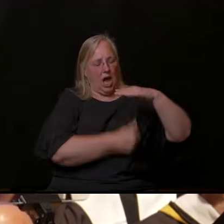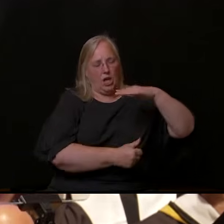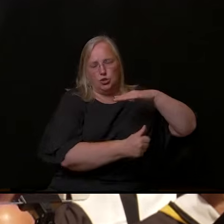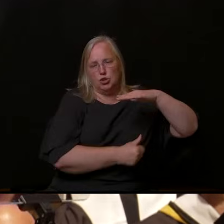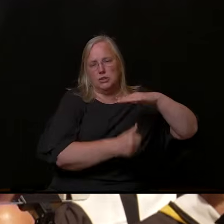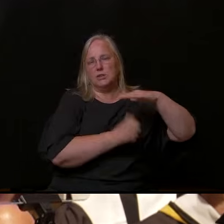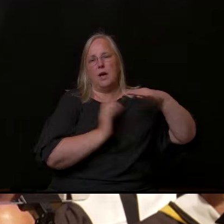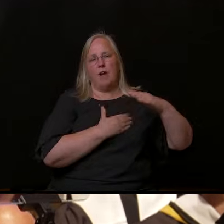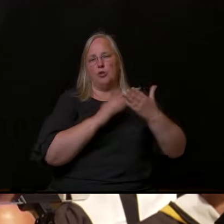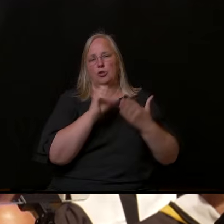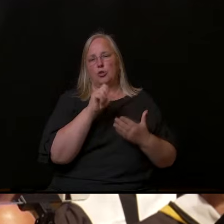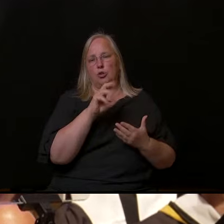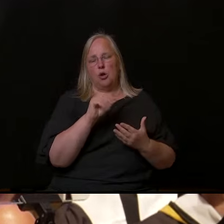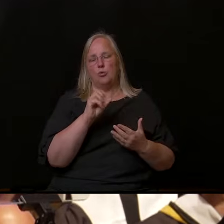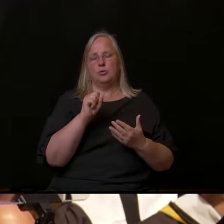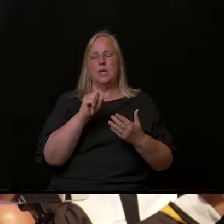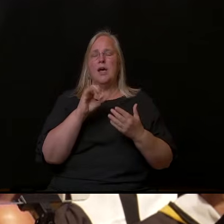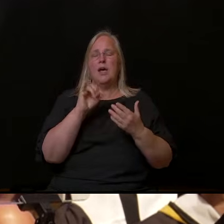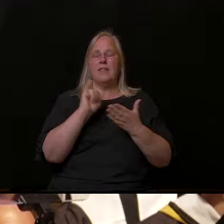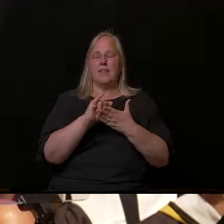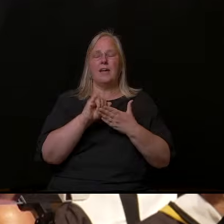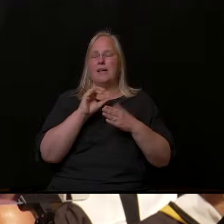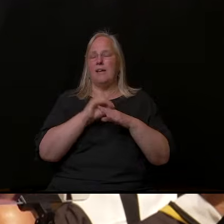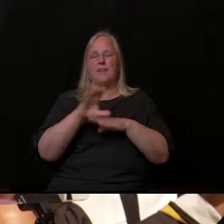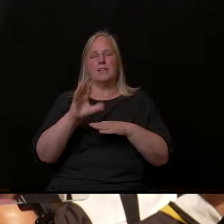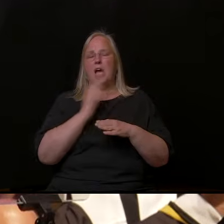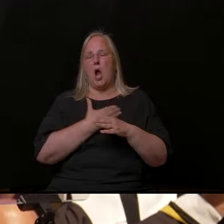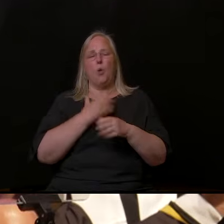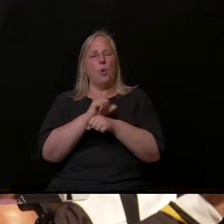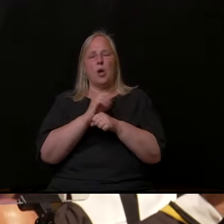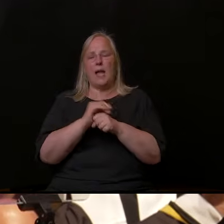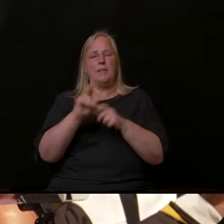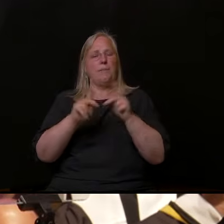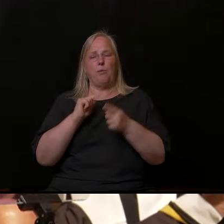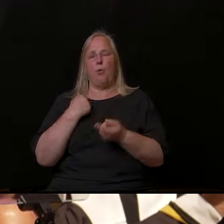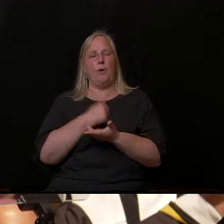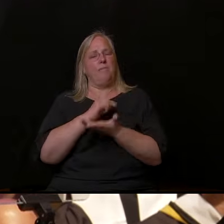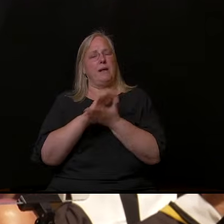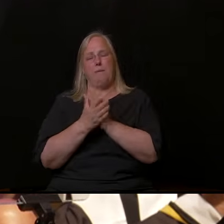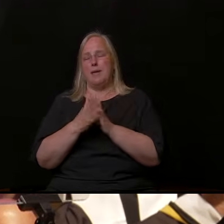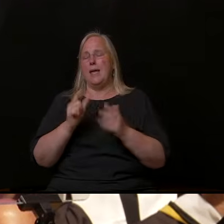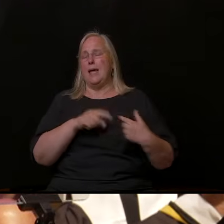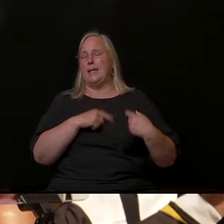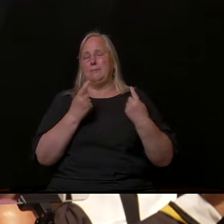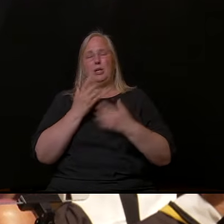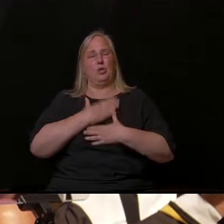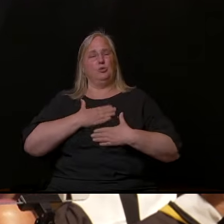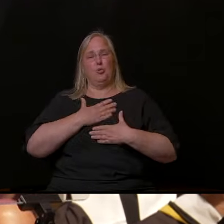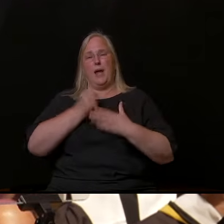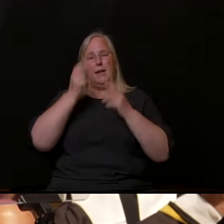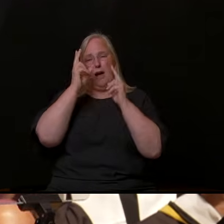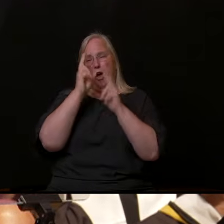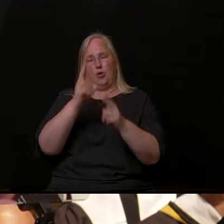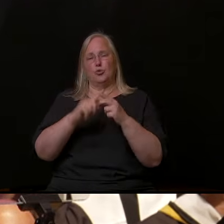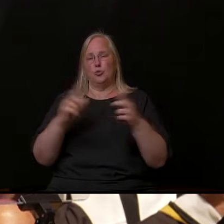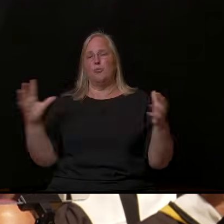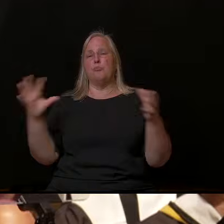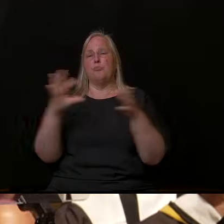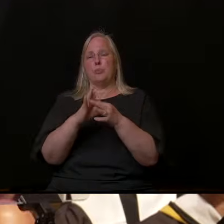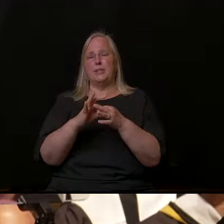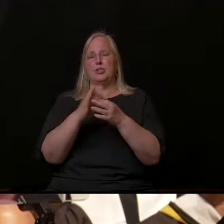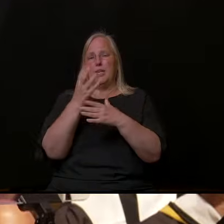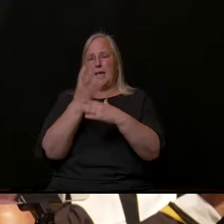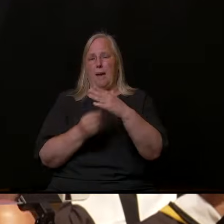are vital in shaping our work and the people we've become. It's been a joy and an honor to bridge the gap between the city and the